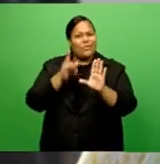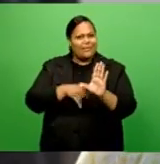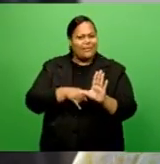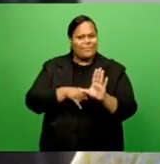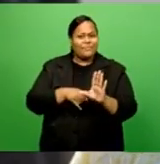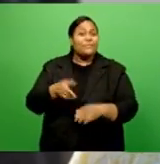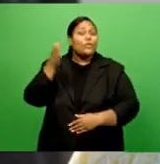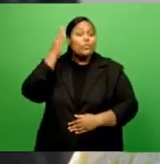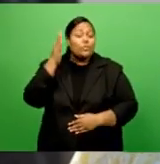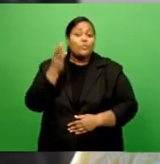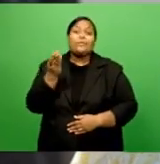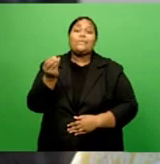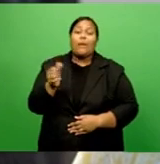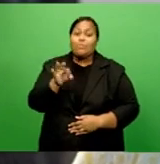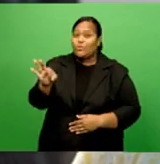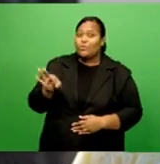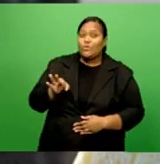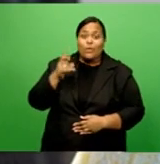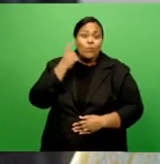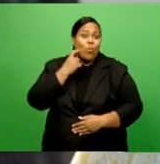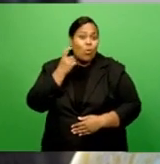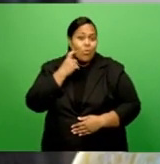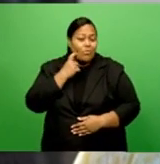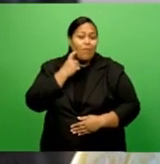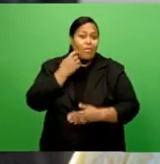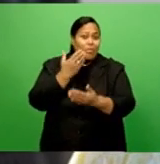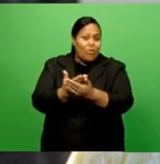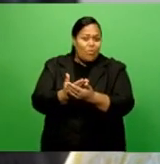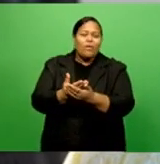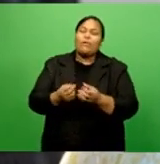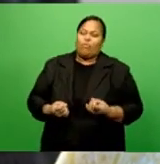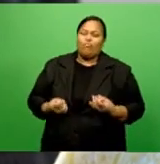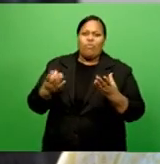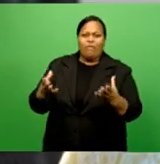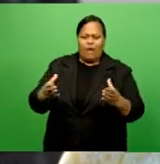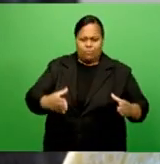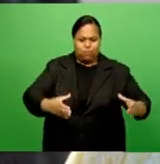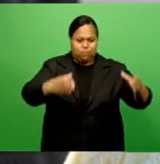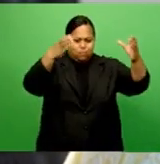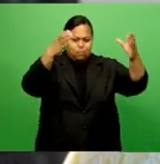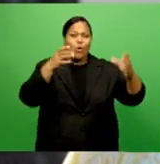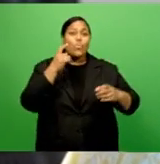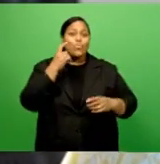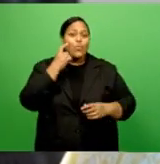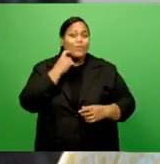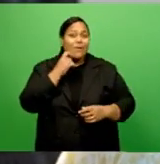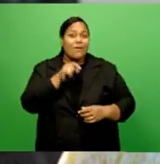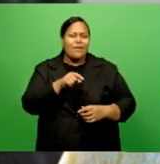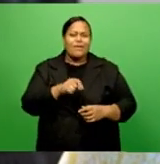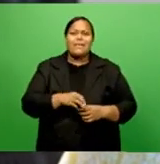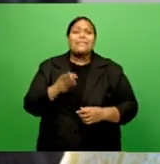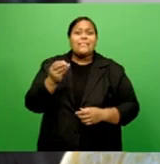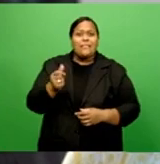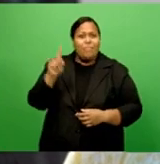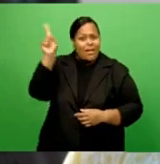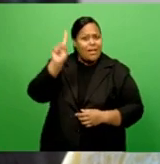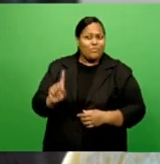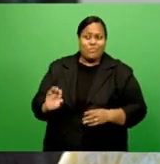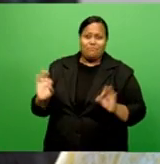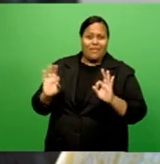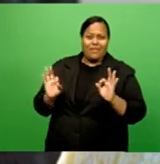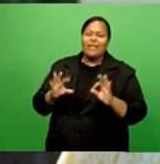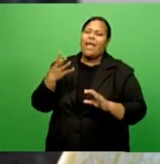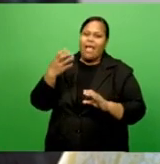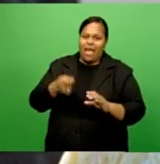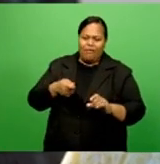to get their water supply restored have been provided with water tanks, and those still without power have been given